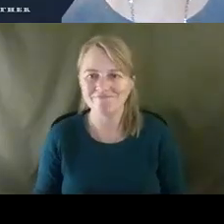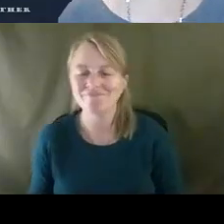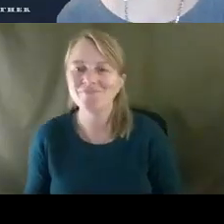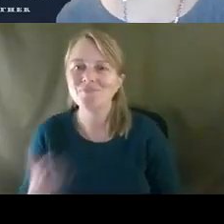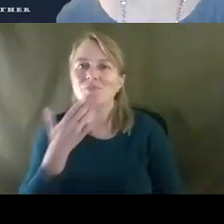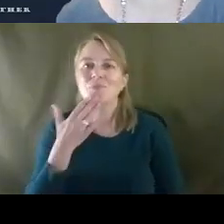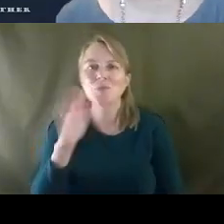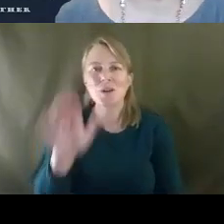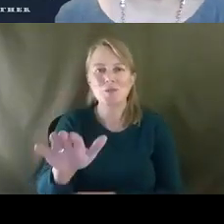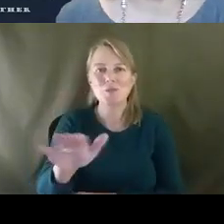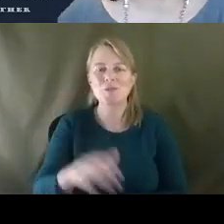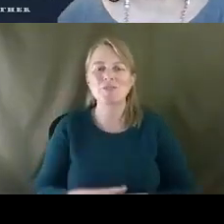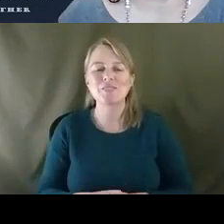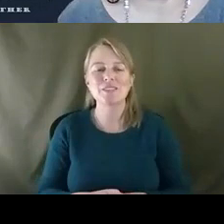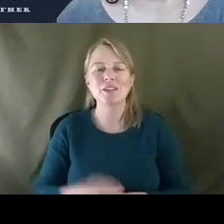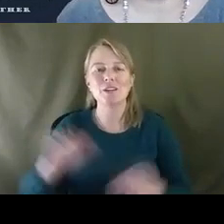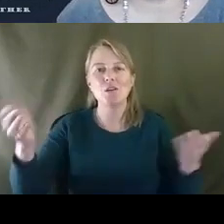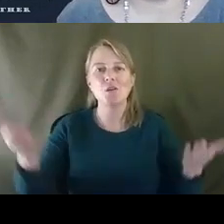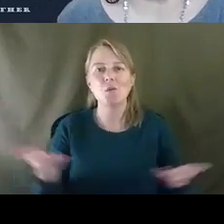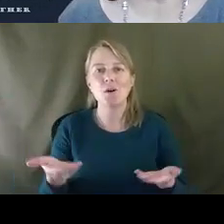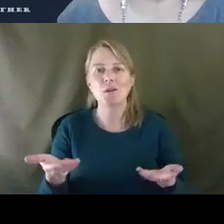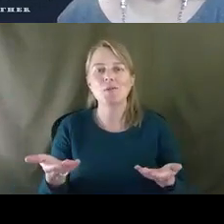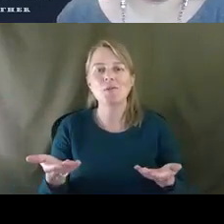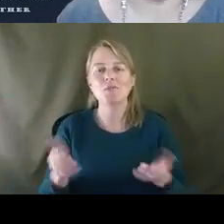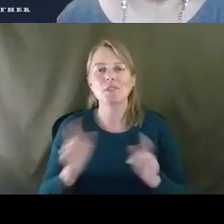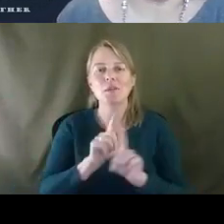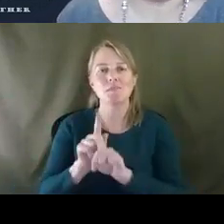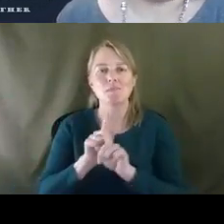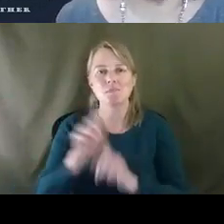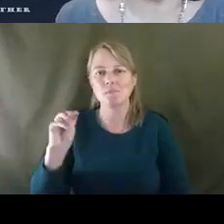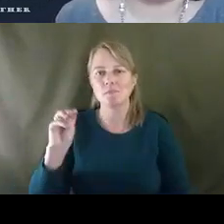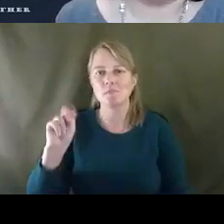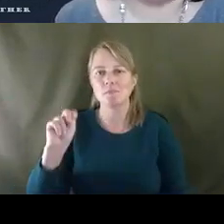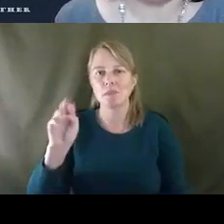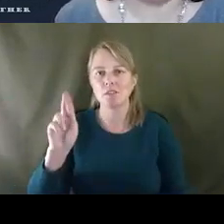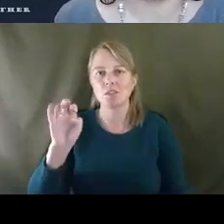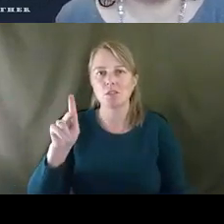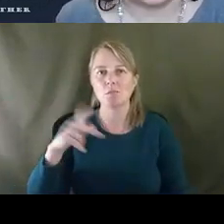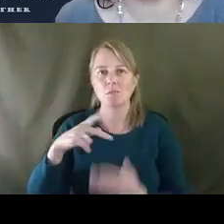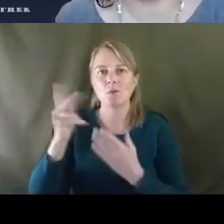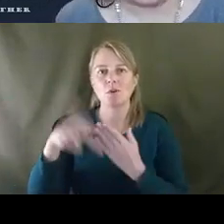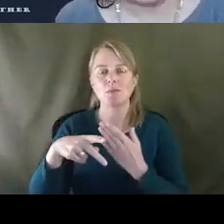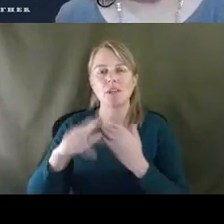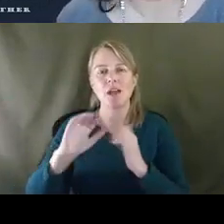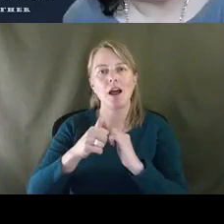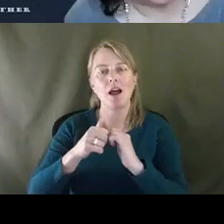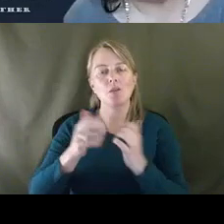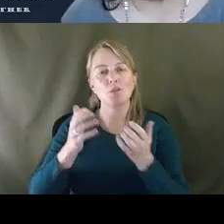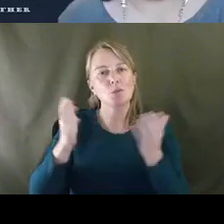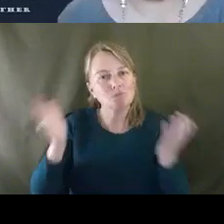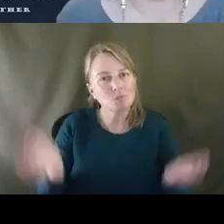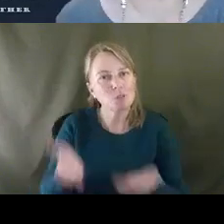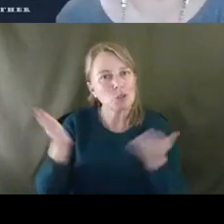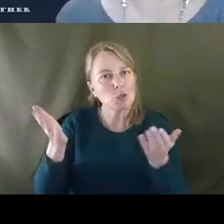Good afternoon. Welcome to Mentorship Programs, how to elevate,